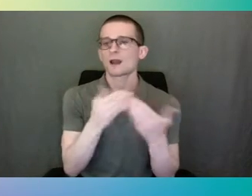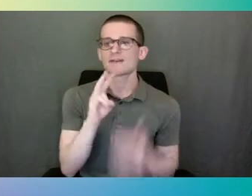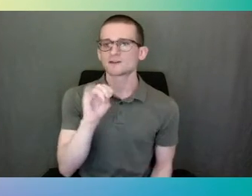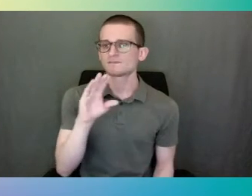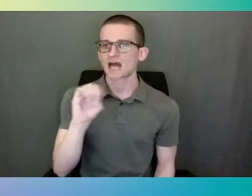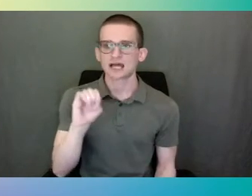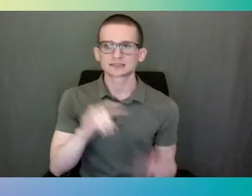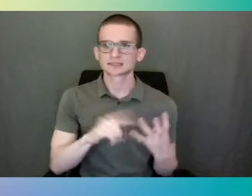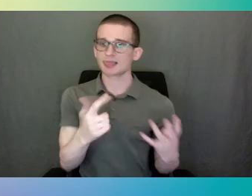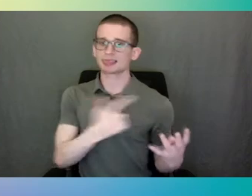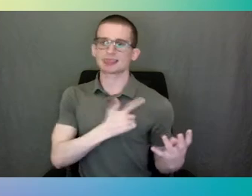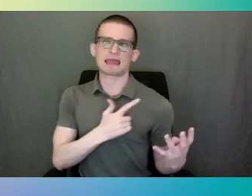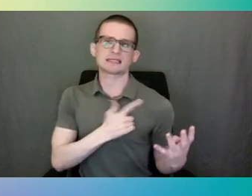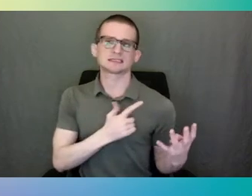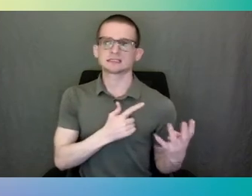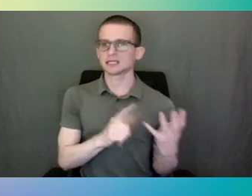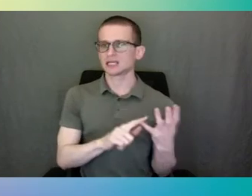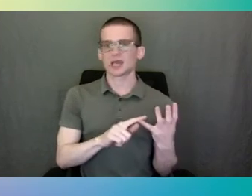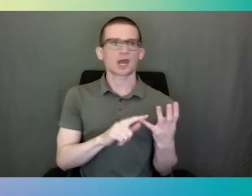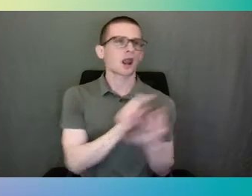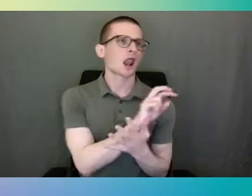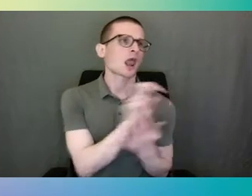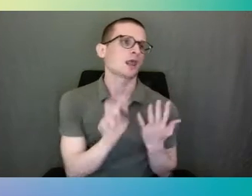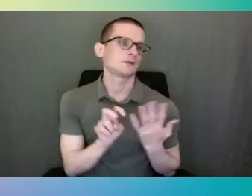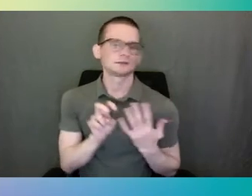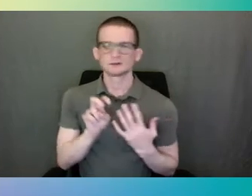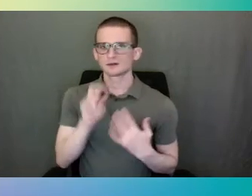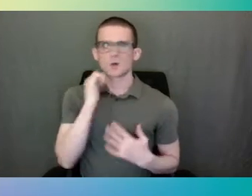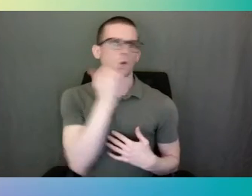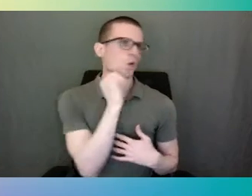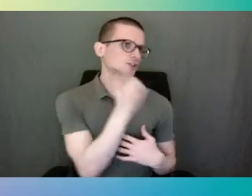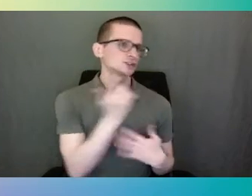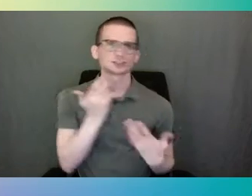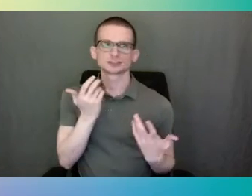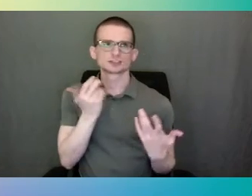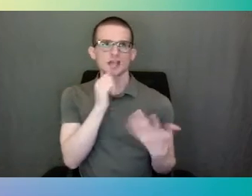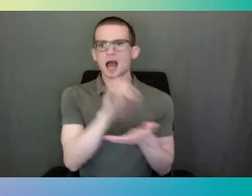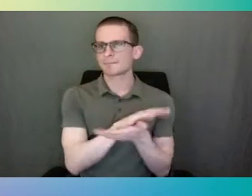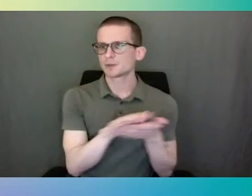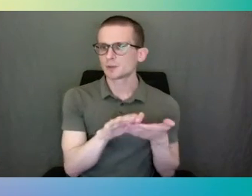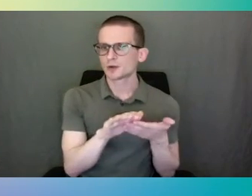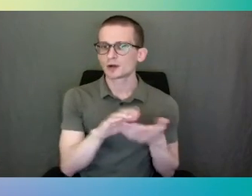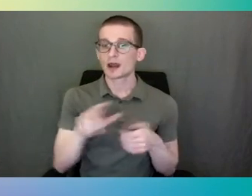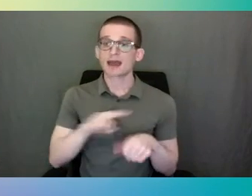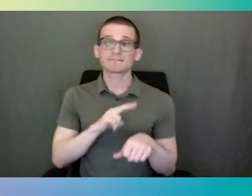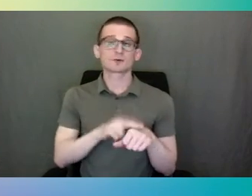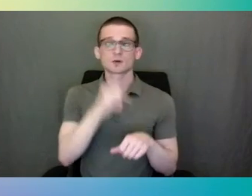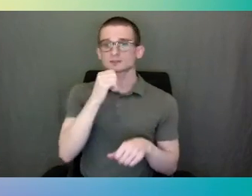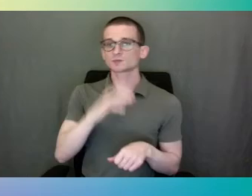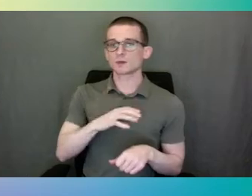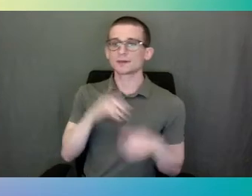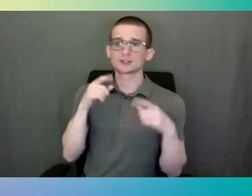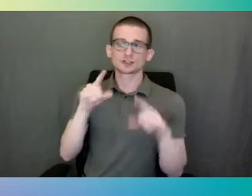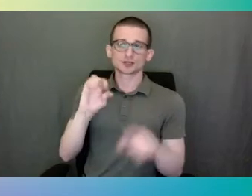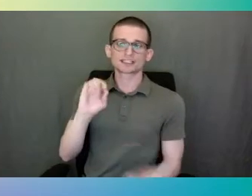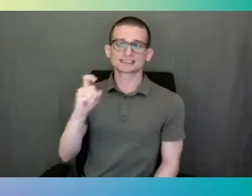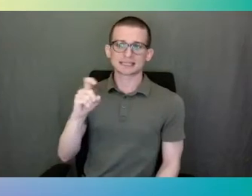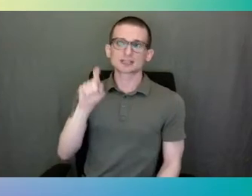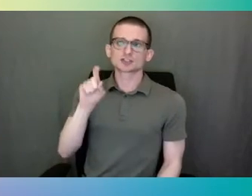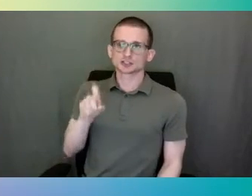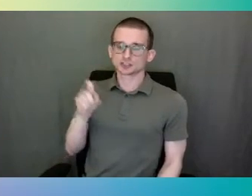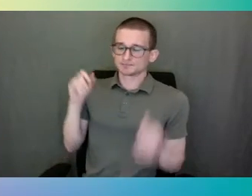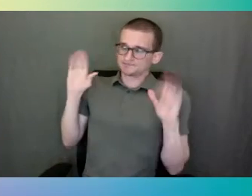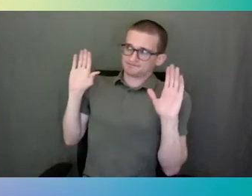and lustful and whorish and impure. And of course, she took the submissive role in sex. Sex was